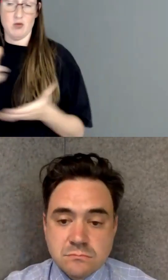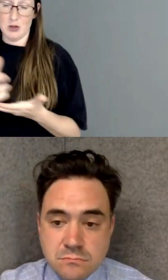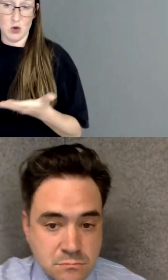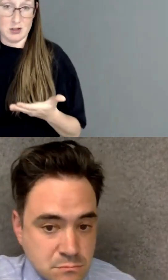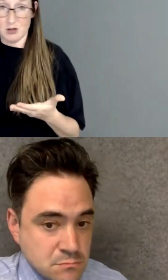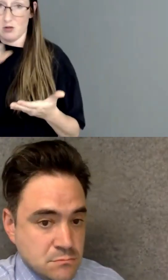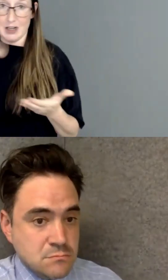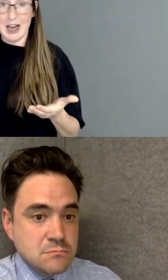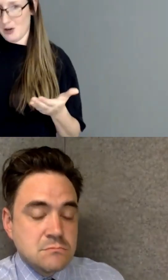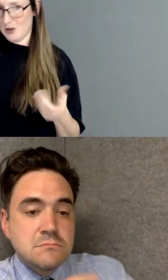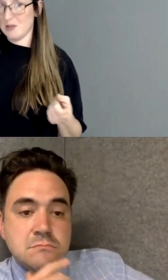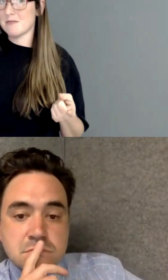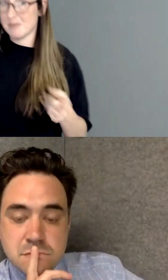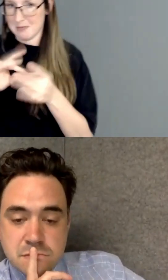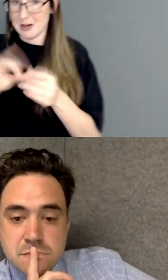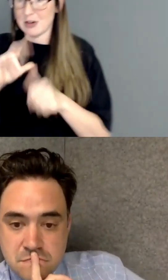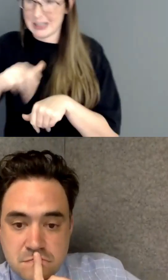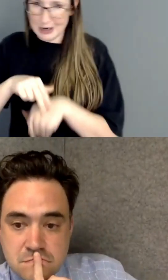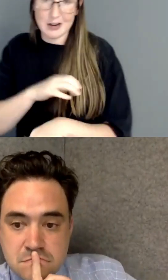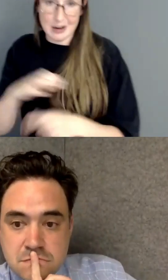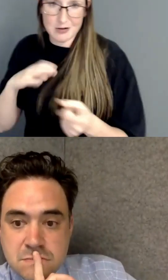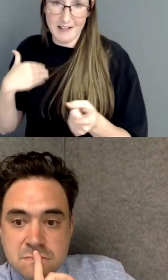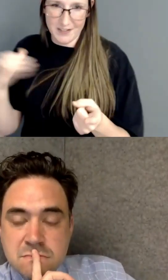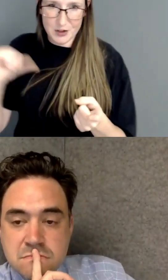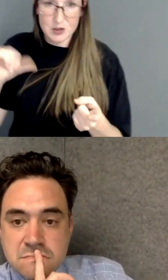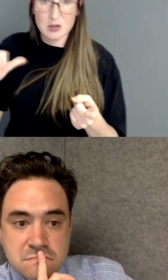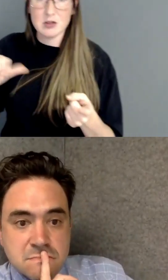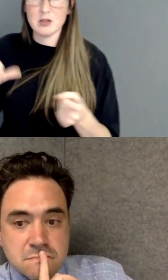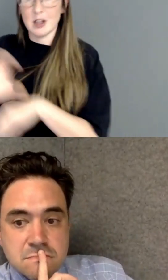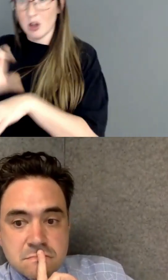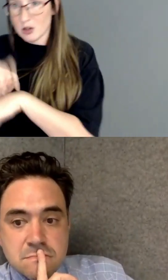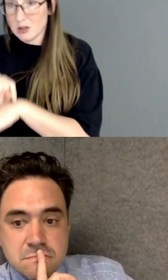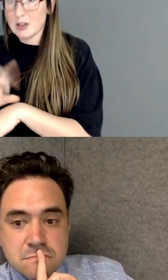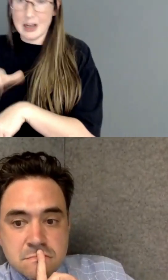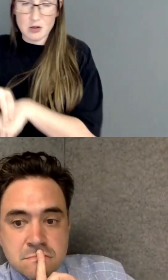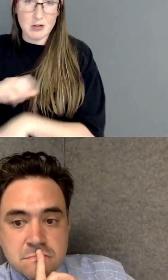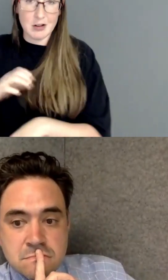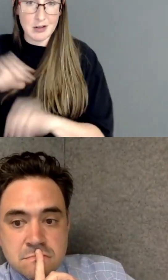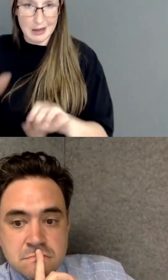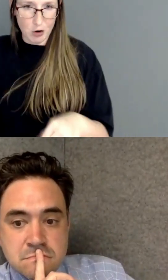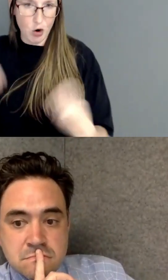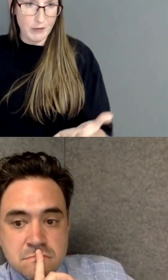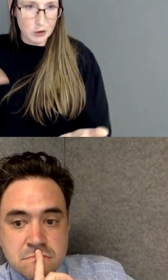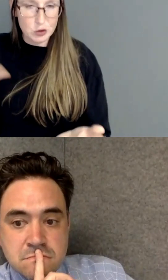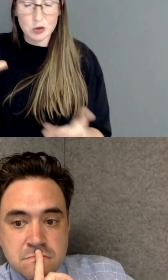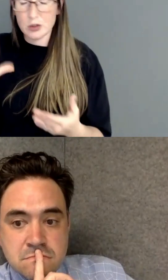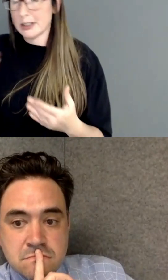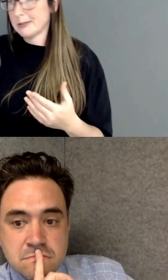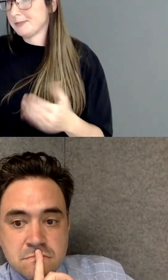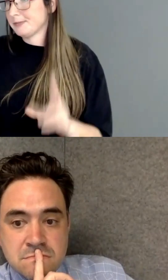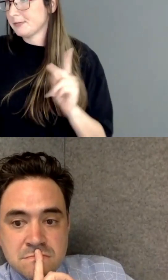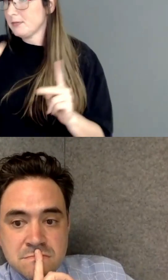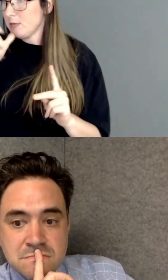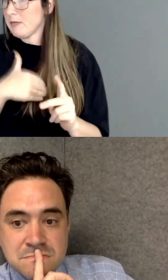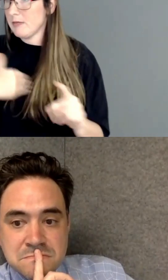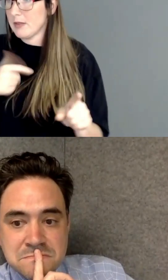that I know Matt mentioned that the National Council has as well, and the consultants that National Council can offer to the people who are members